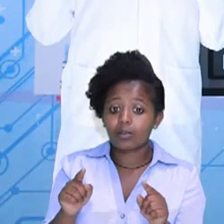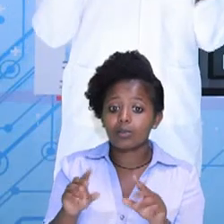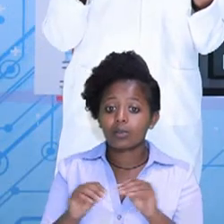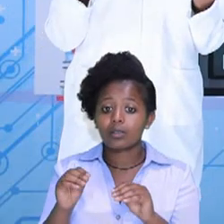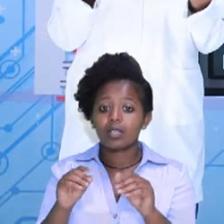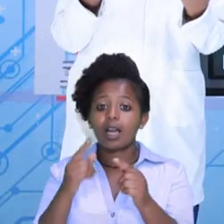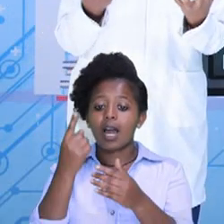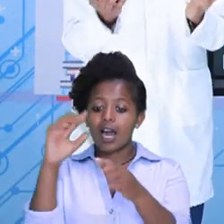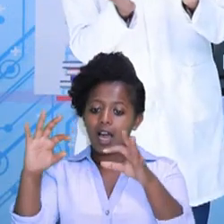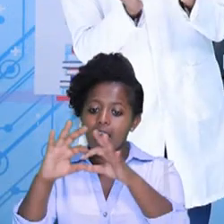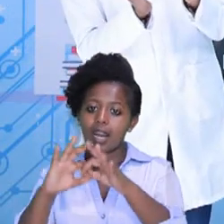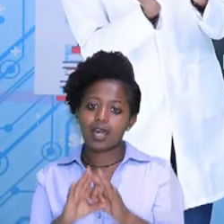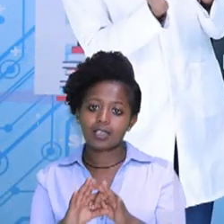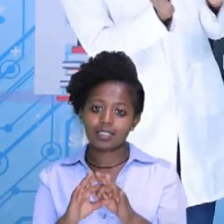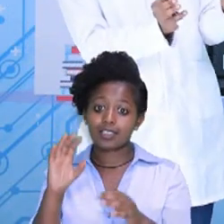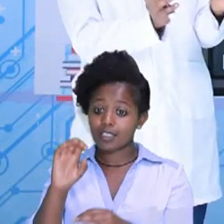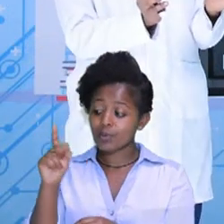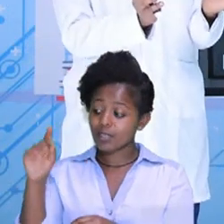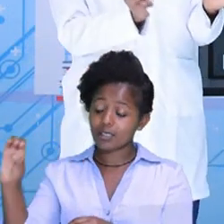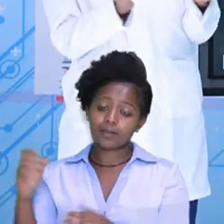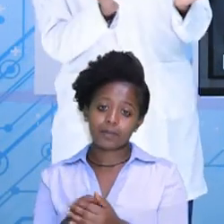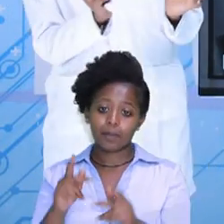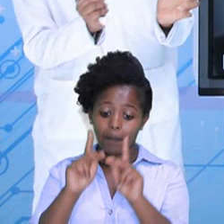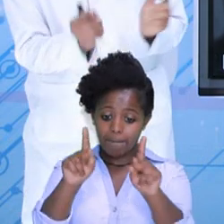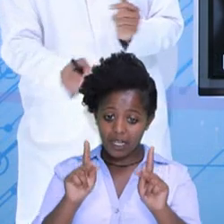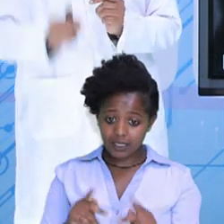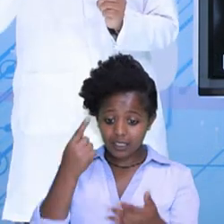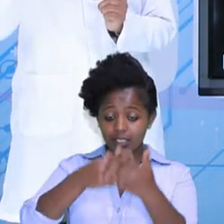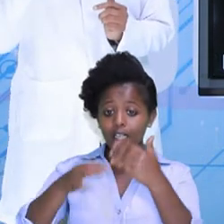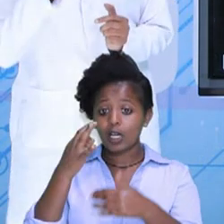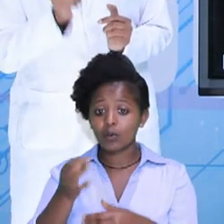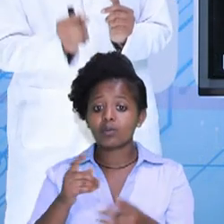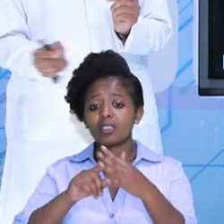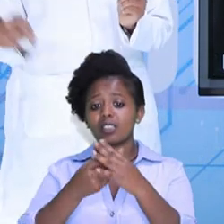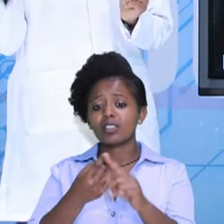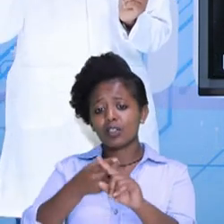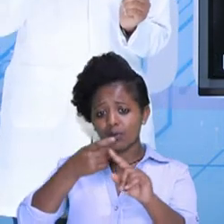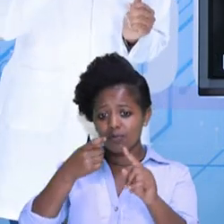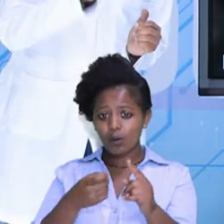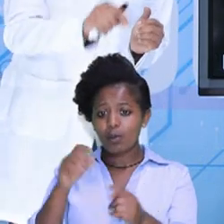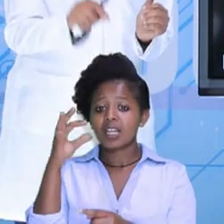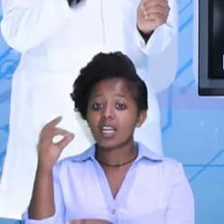the alliance with the CPC party. As a result of this, starting from